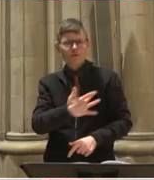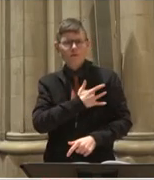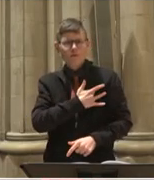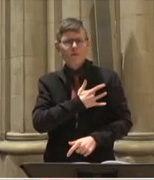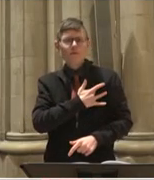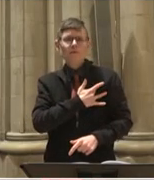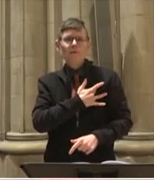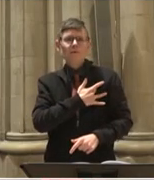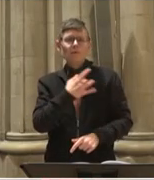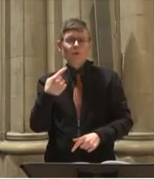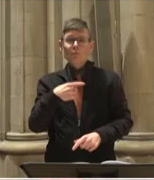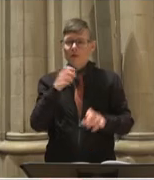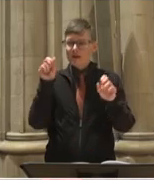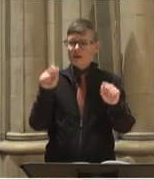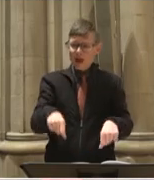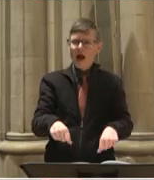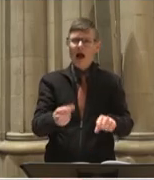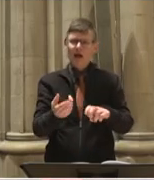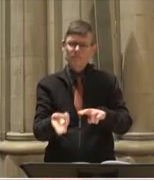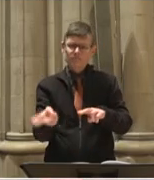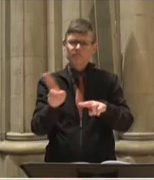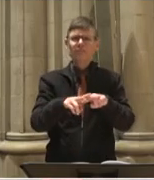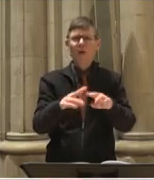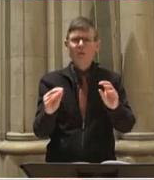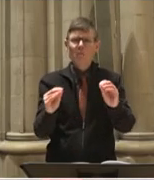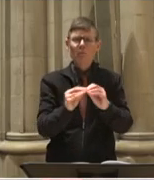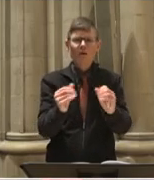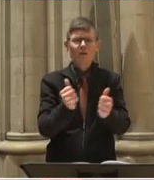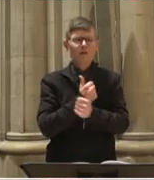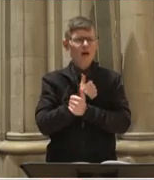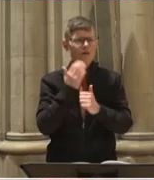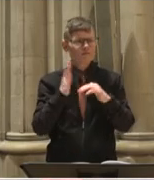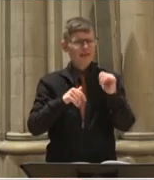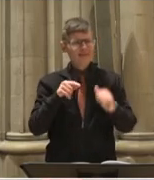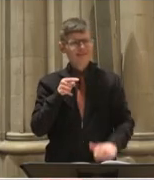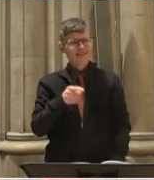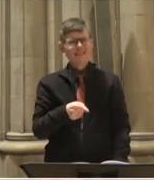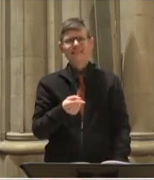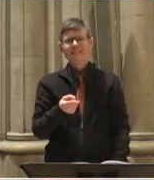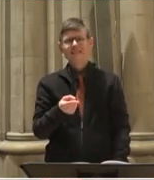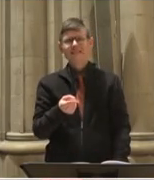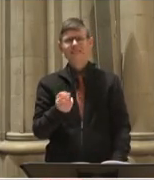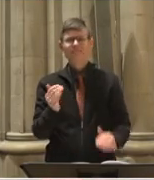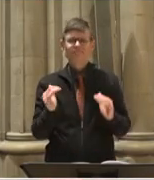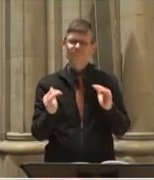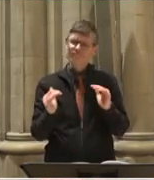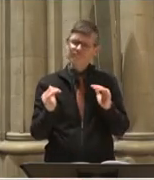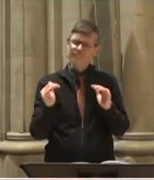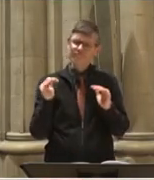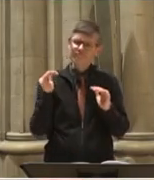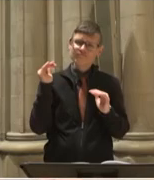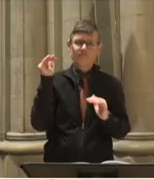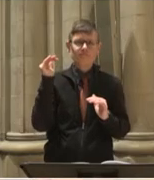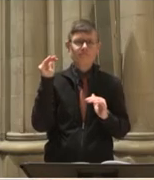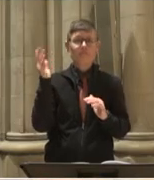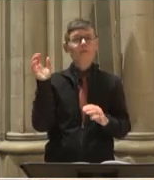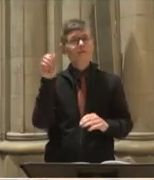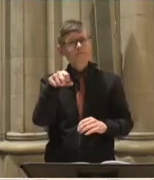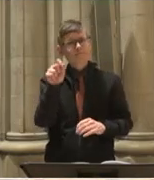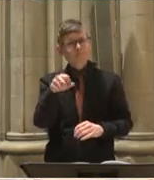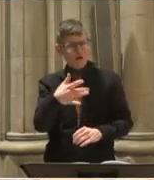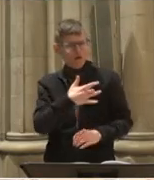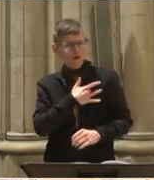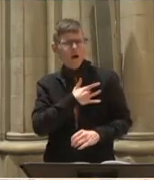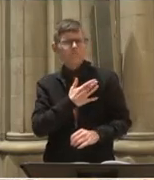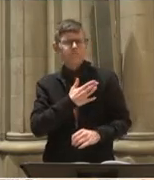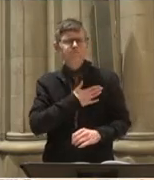can be more loving than this. And so, yes, the heart-throbbing